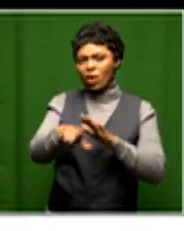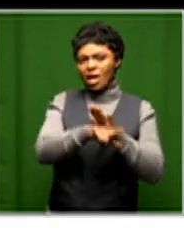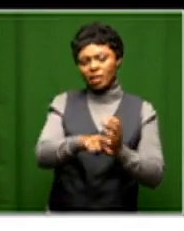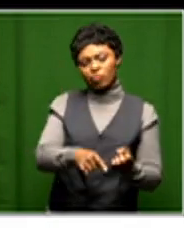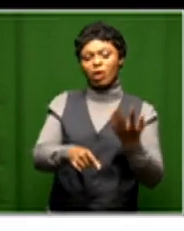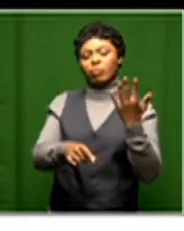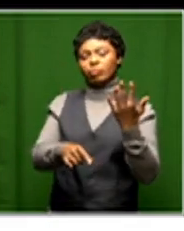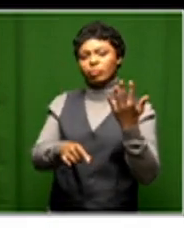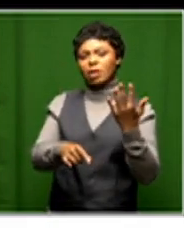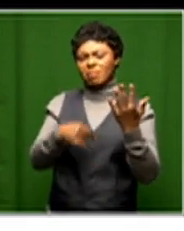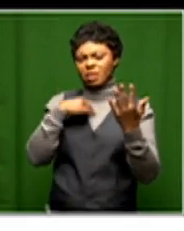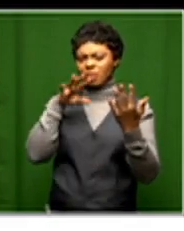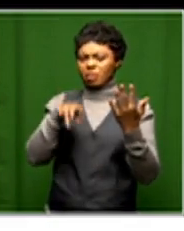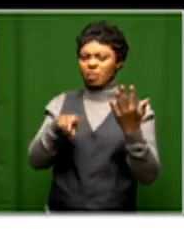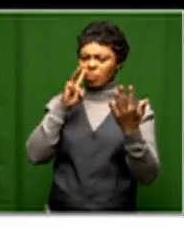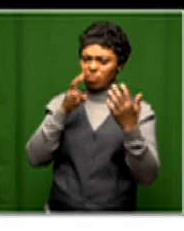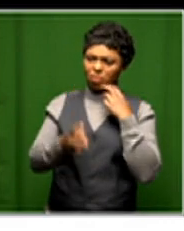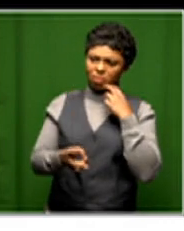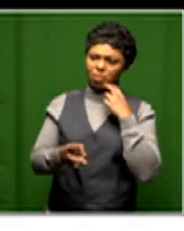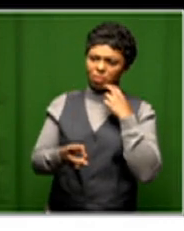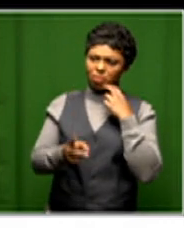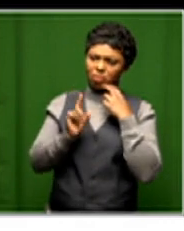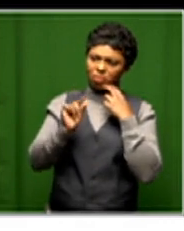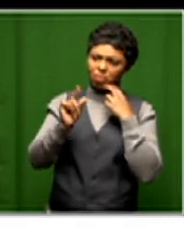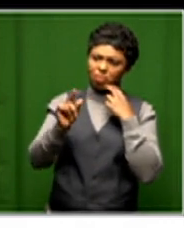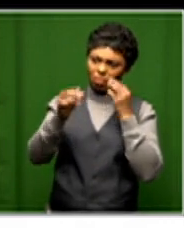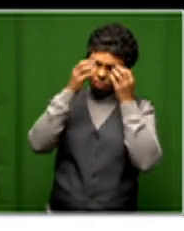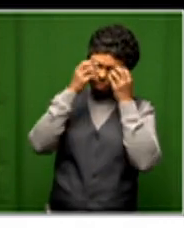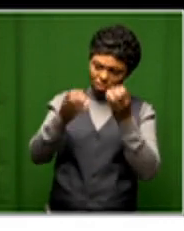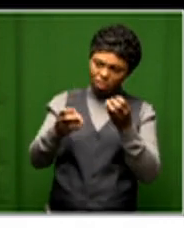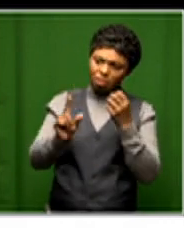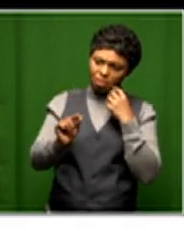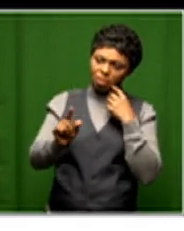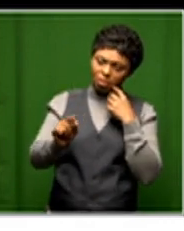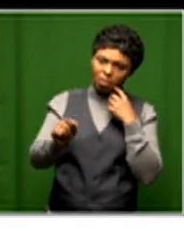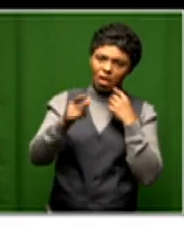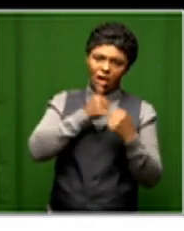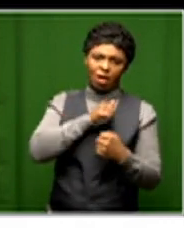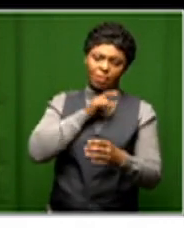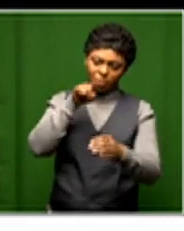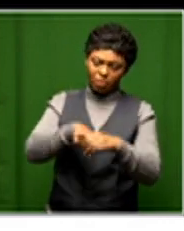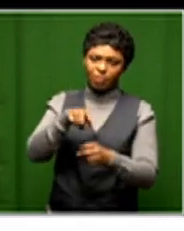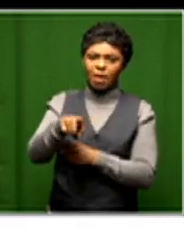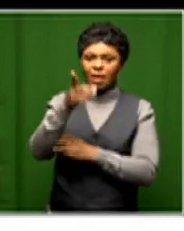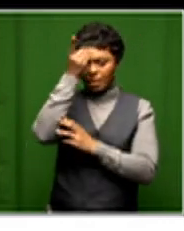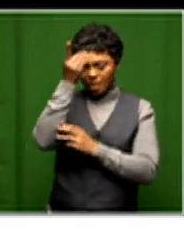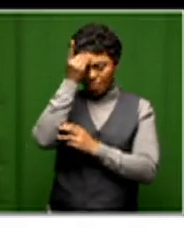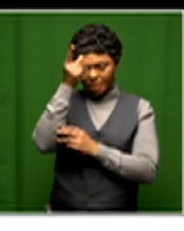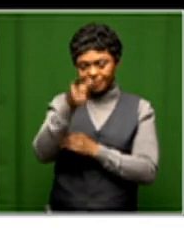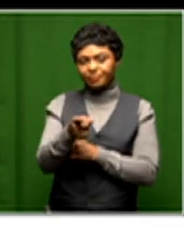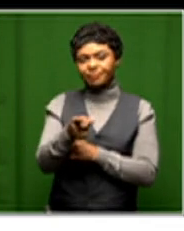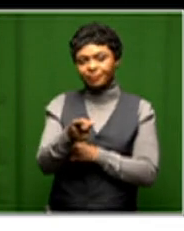up. So I was impressed. Lucky enough, when I joined the Durban University of Technology for my